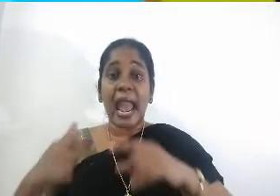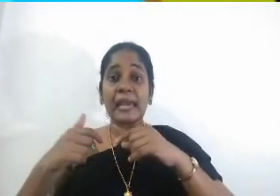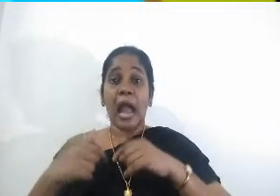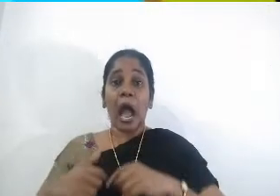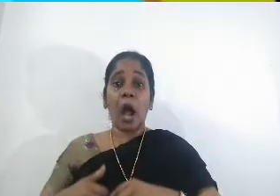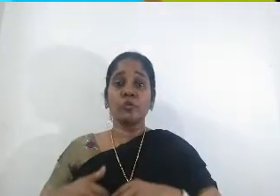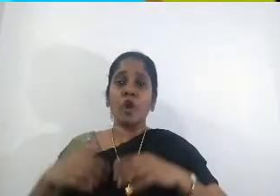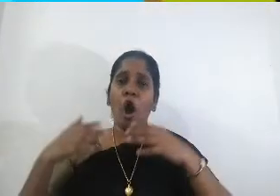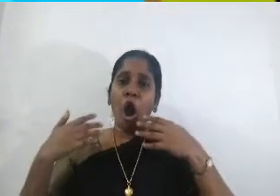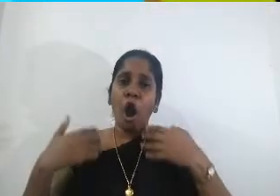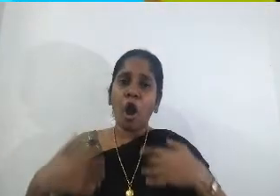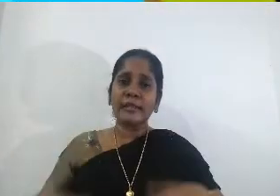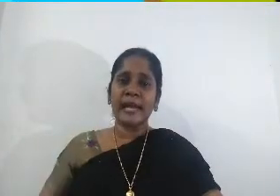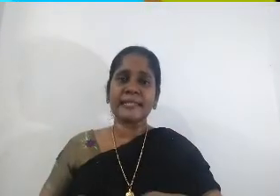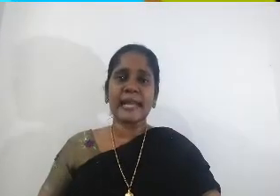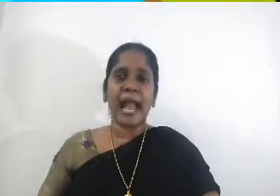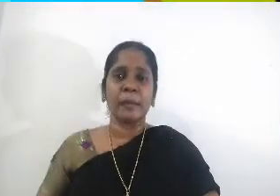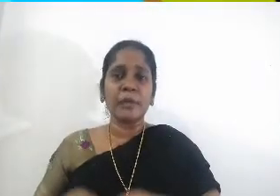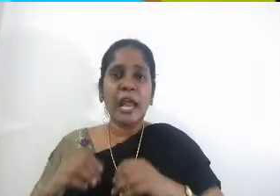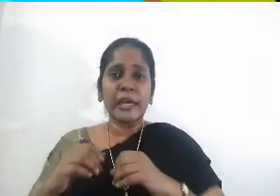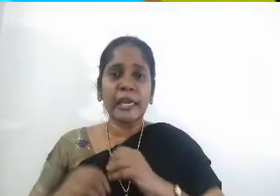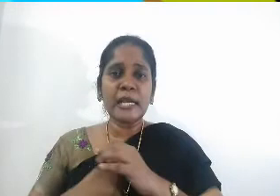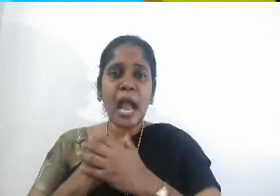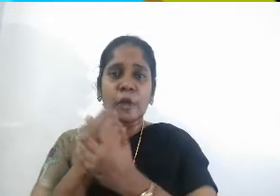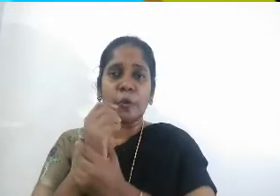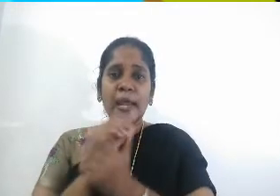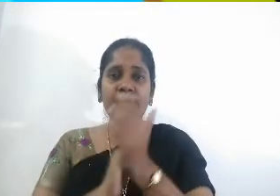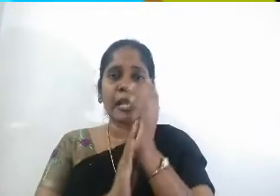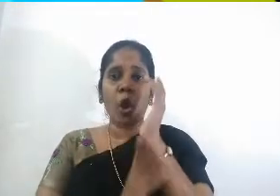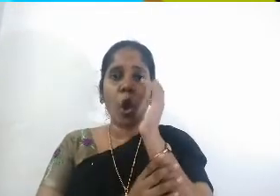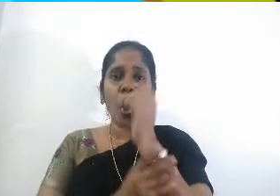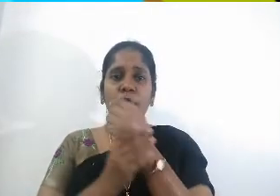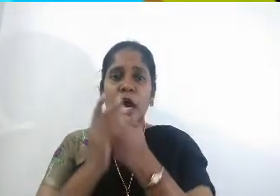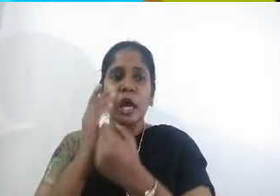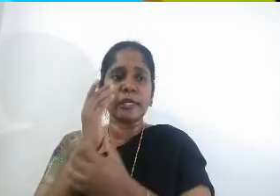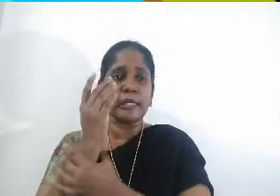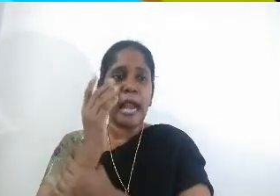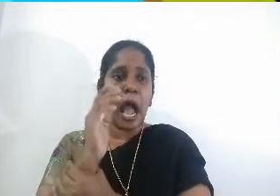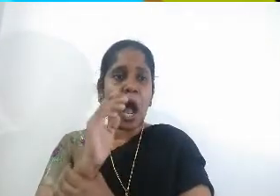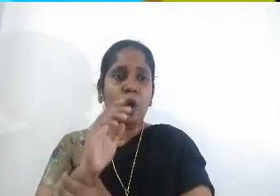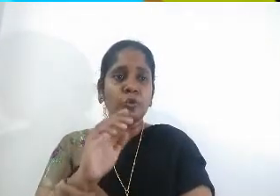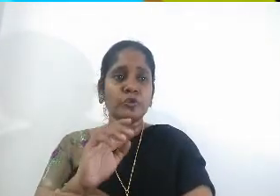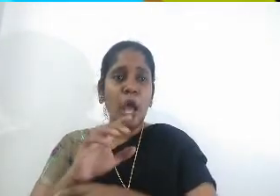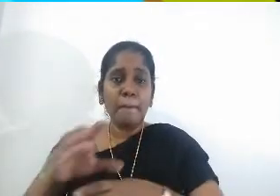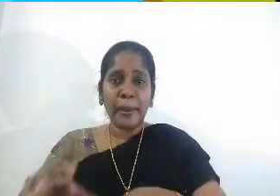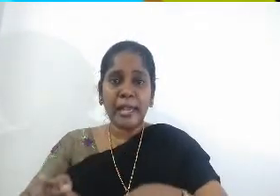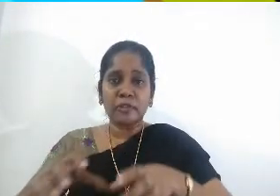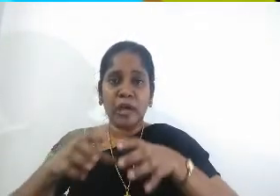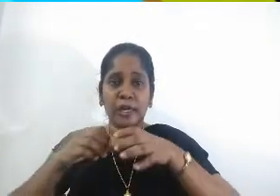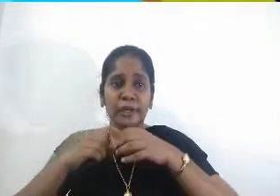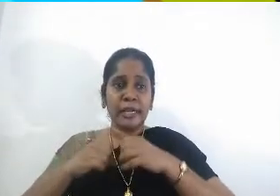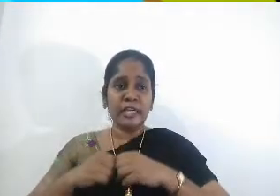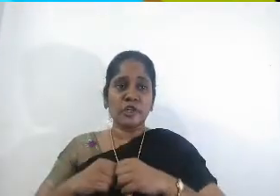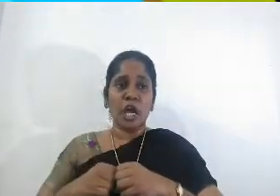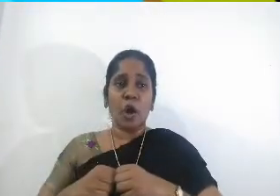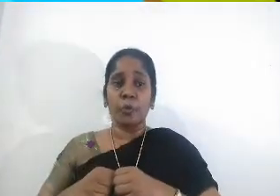in and out all the time. Rina quickly wore her gloves,